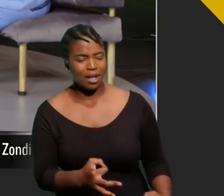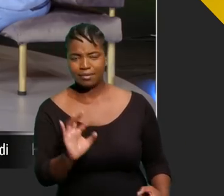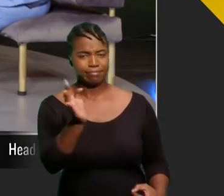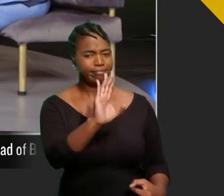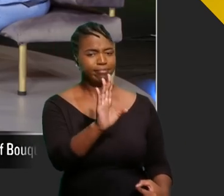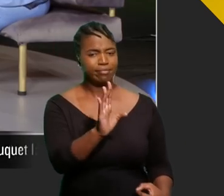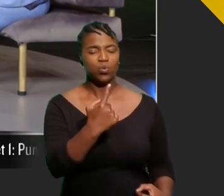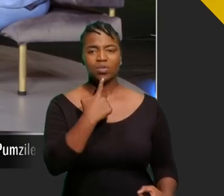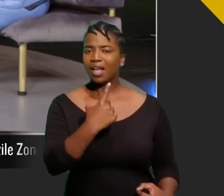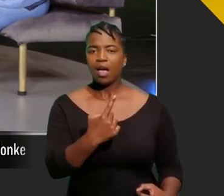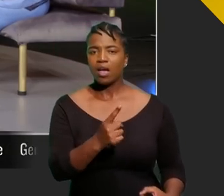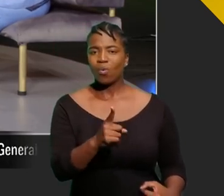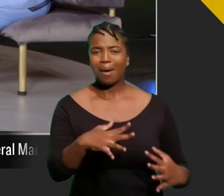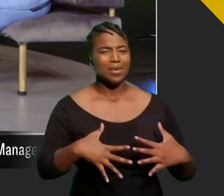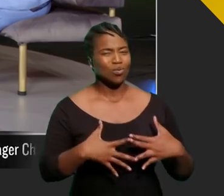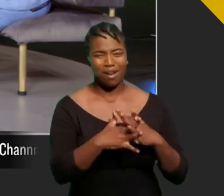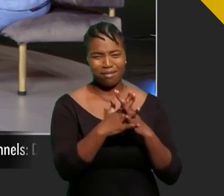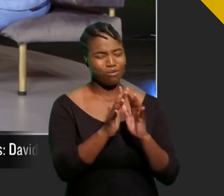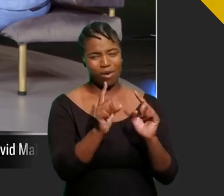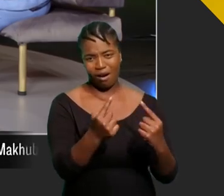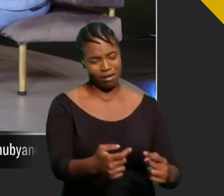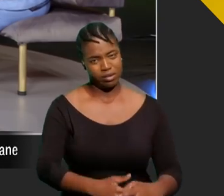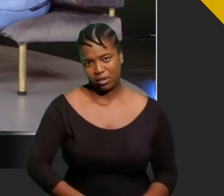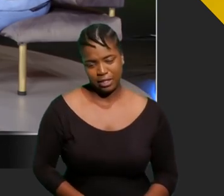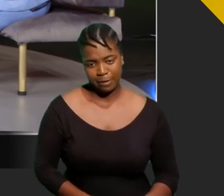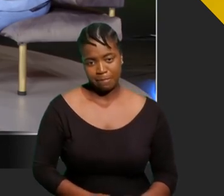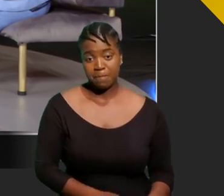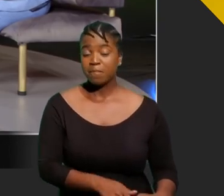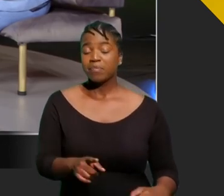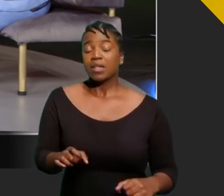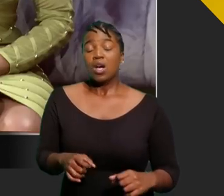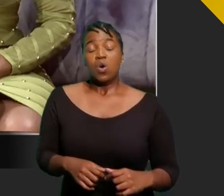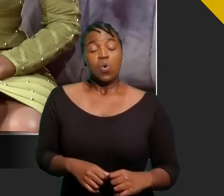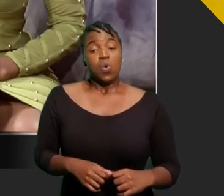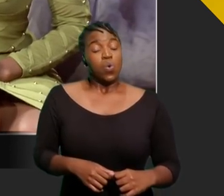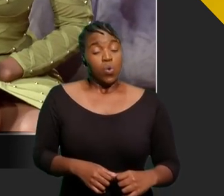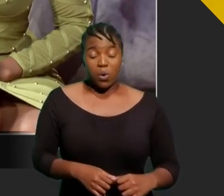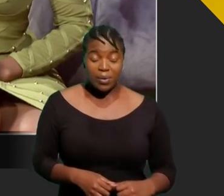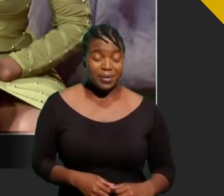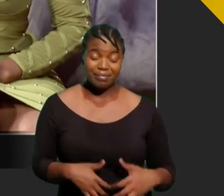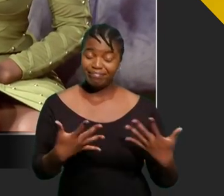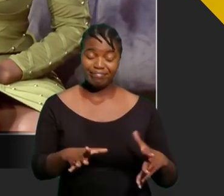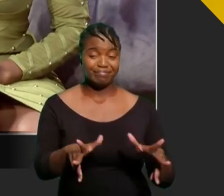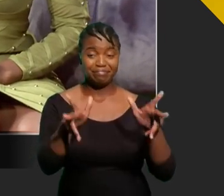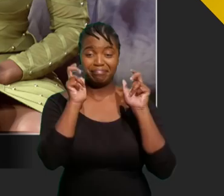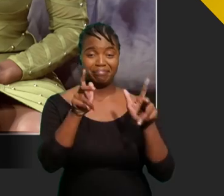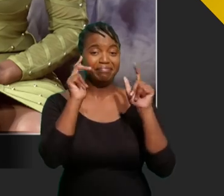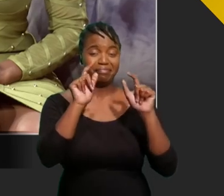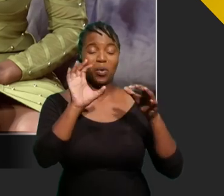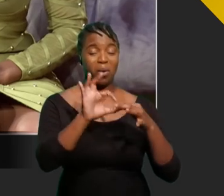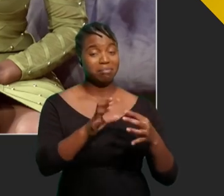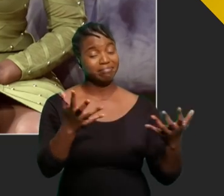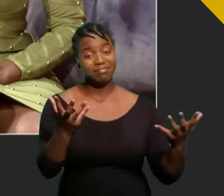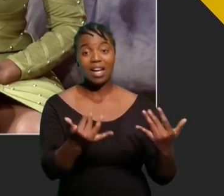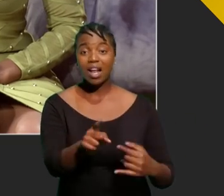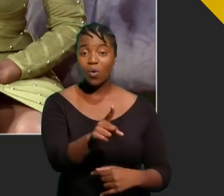Yes. You can't be together. Yeah. And I think if you're in the car and you just listen to this conversation, don't go busy when I'm talking